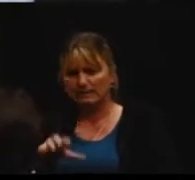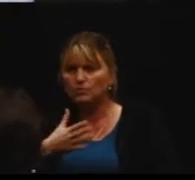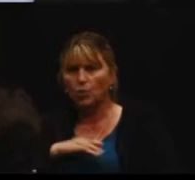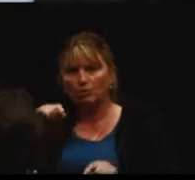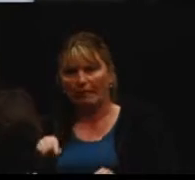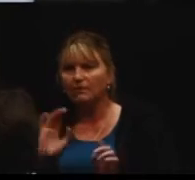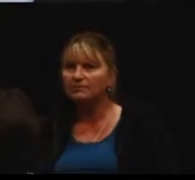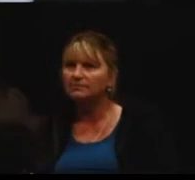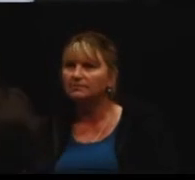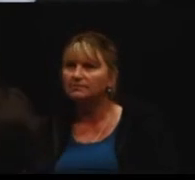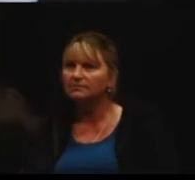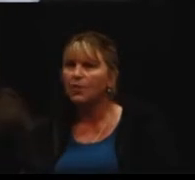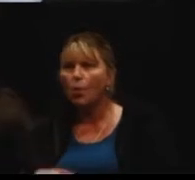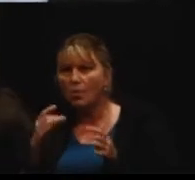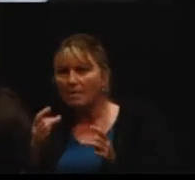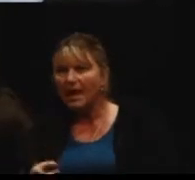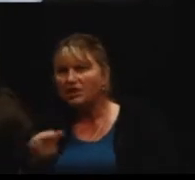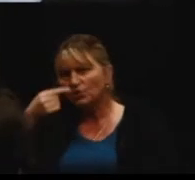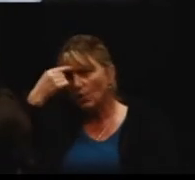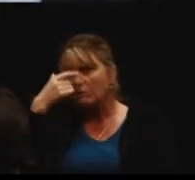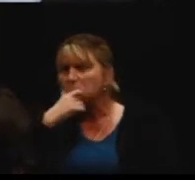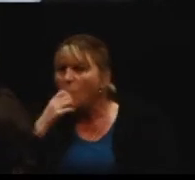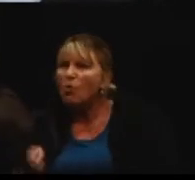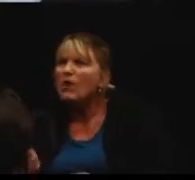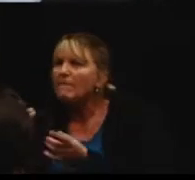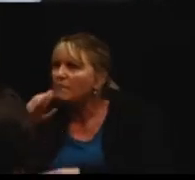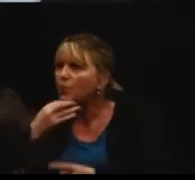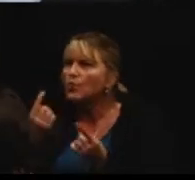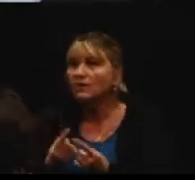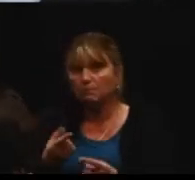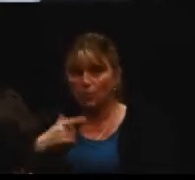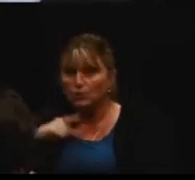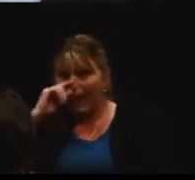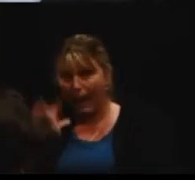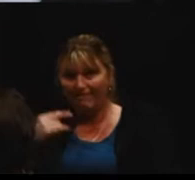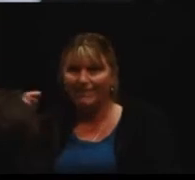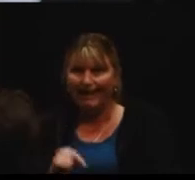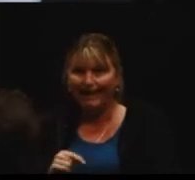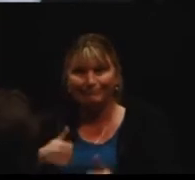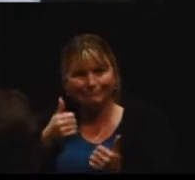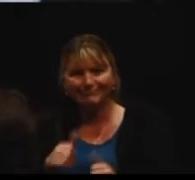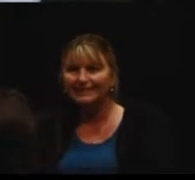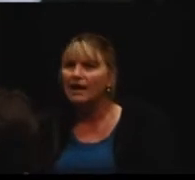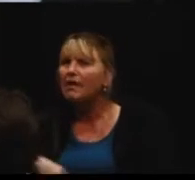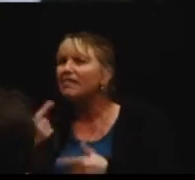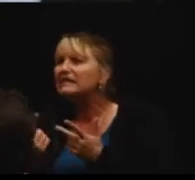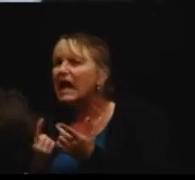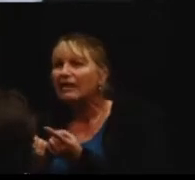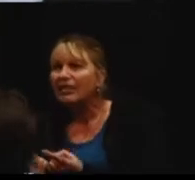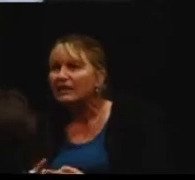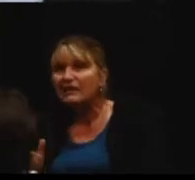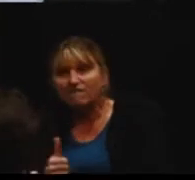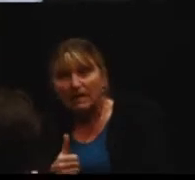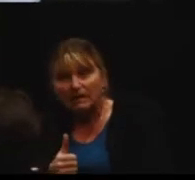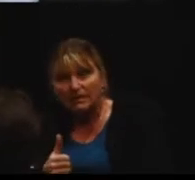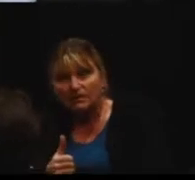and we're prepared to, I think, to take some of the sacrifices to live here. But on the other hand, there are some things, fundamental things, that we want. We